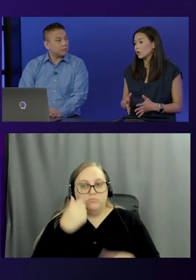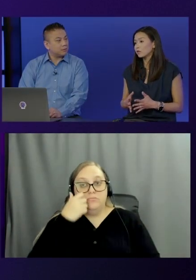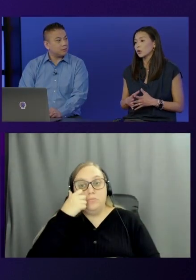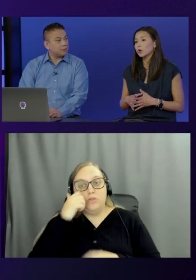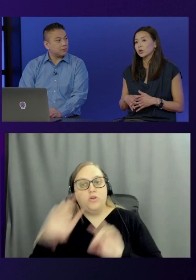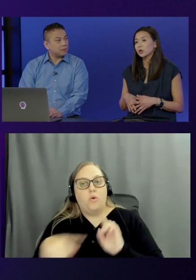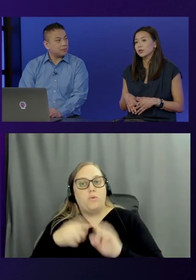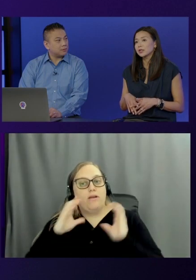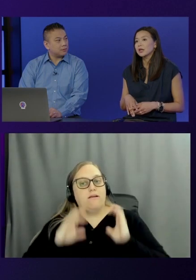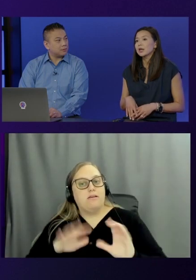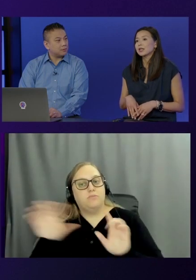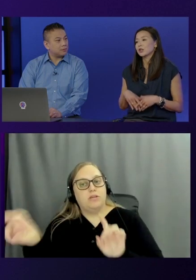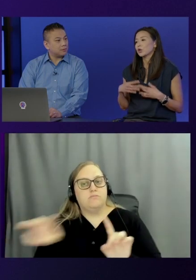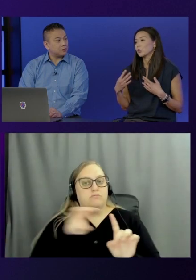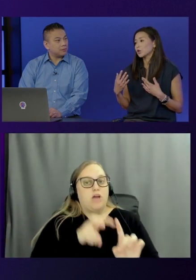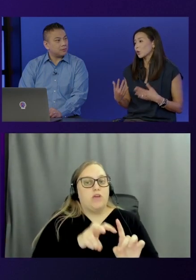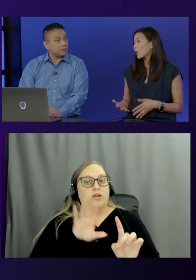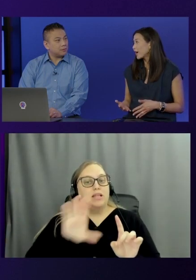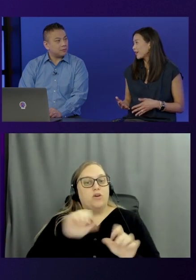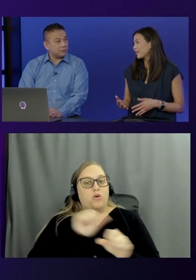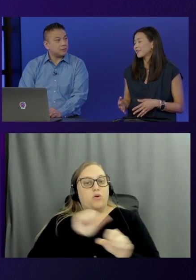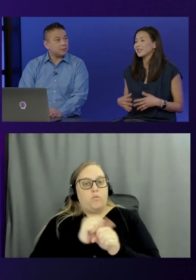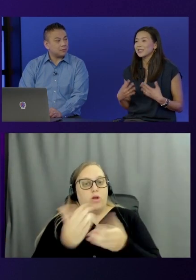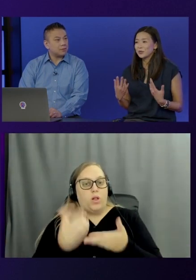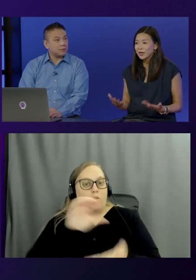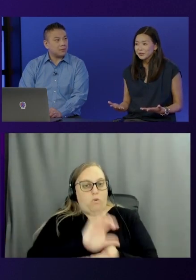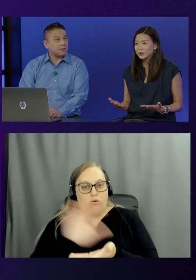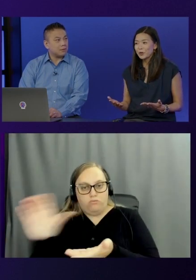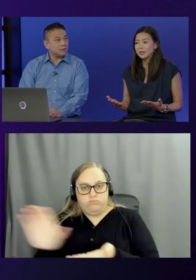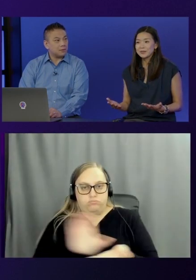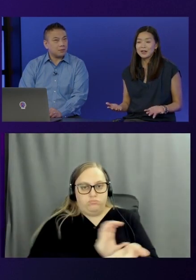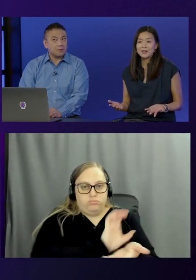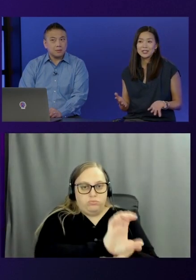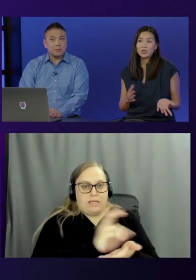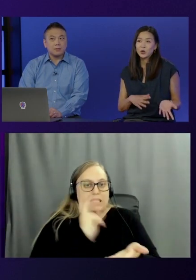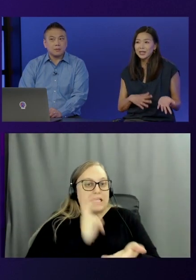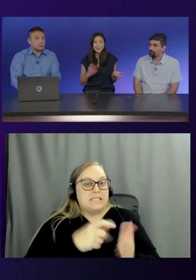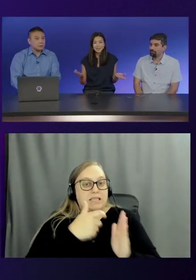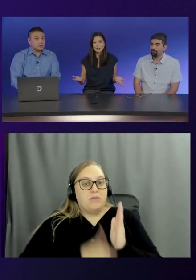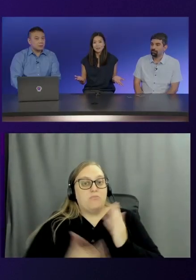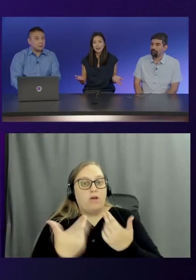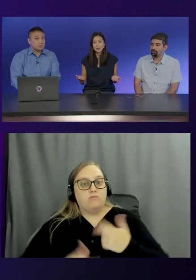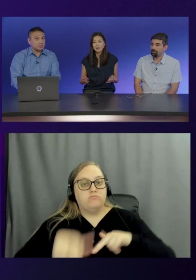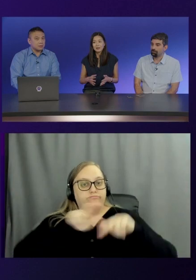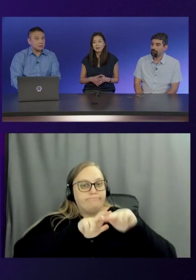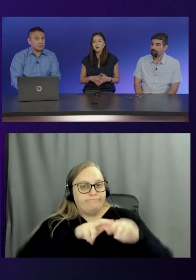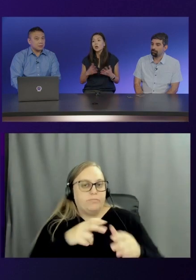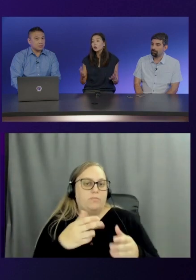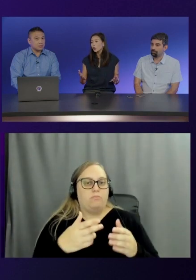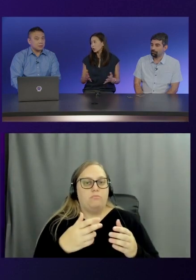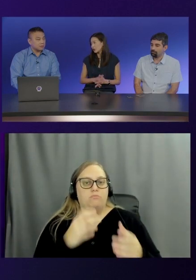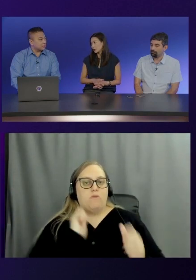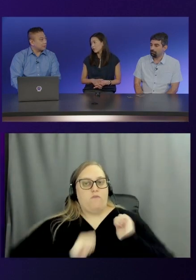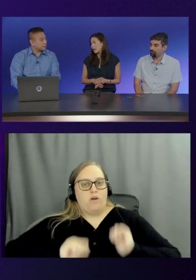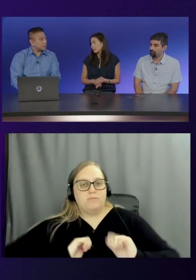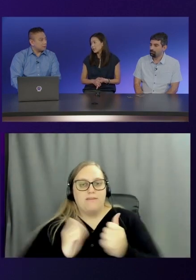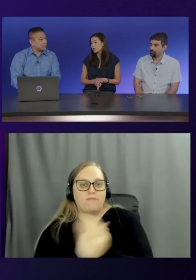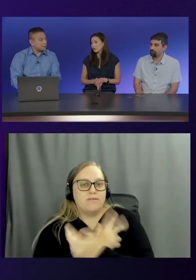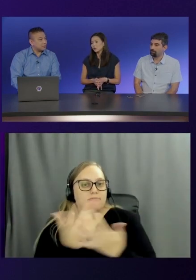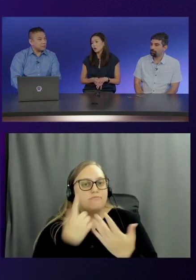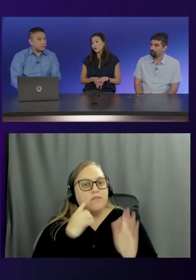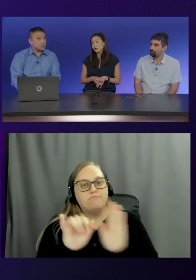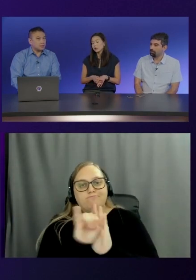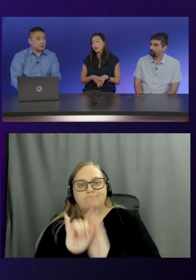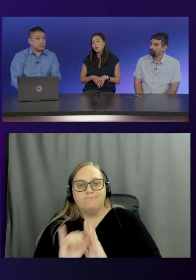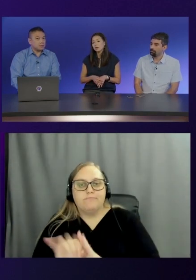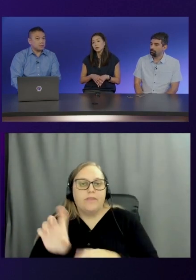migrated one of their workloads, they learn what's required, and they see the price performance benefits, they're quickly identifying other workloads in their environments to